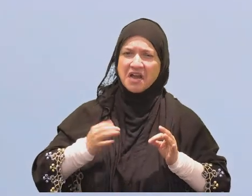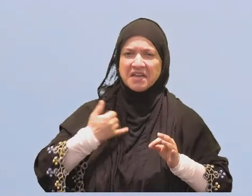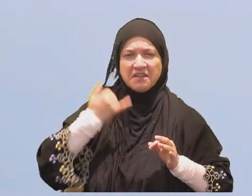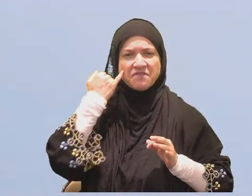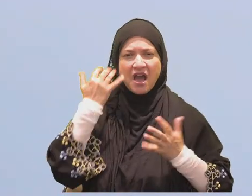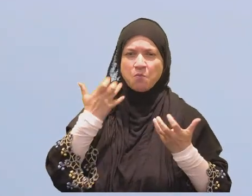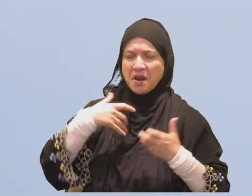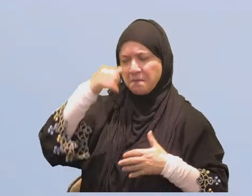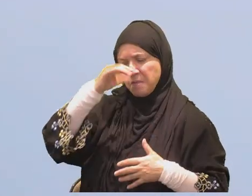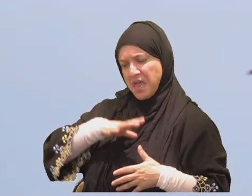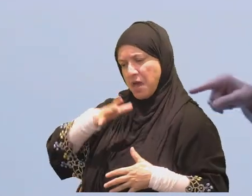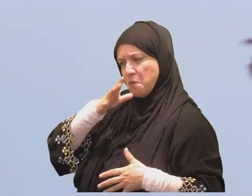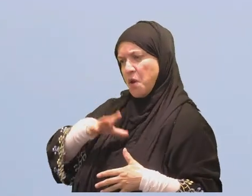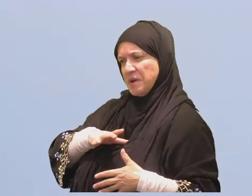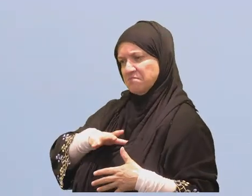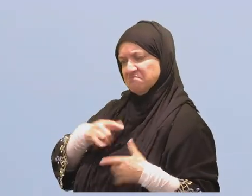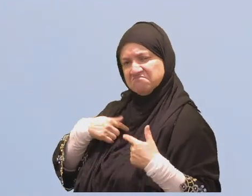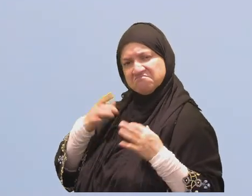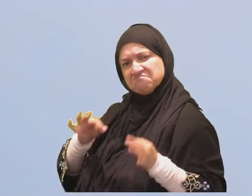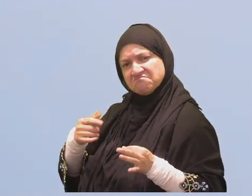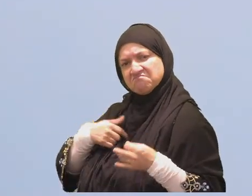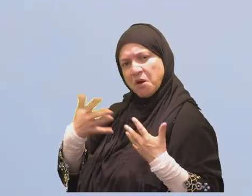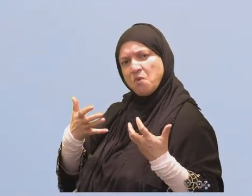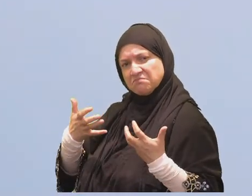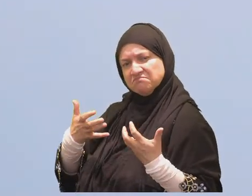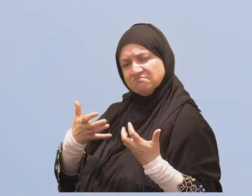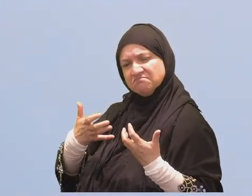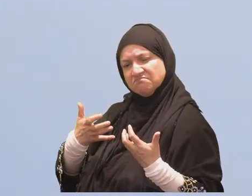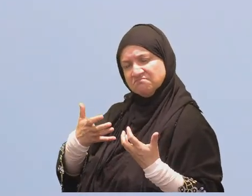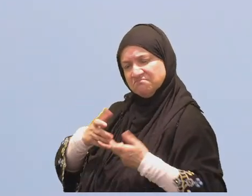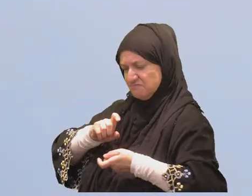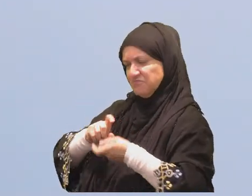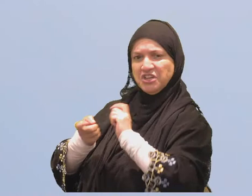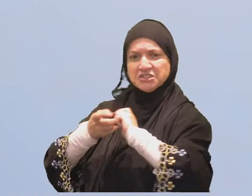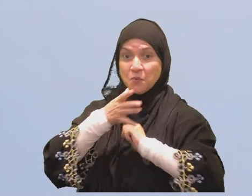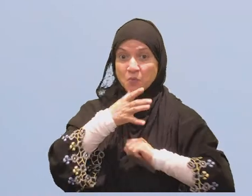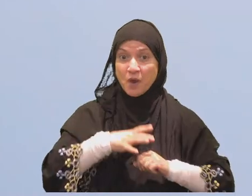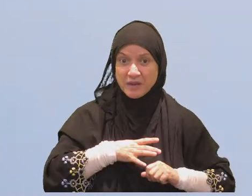So many ships are wrecked on the coral reefs of life.